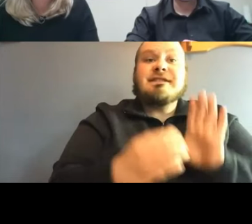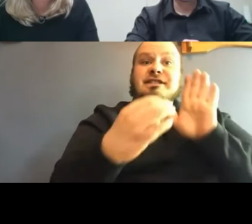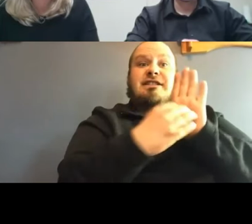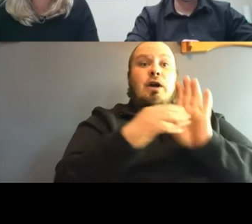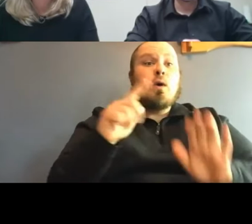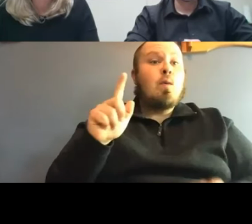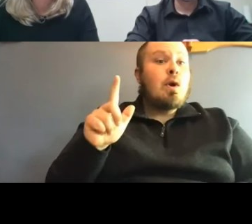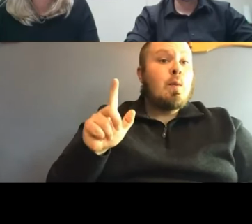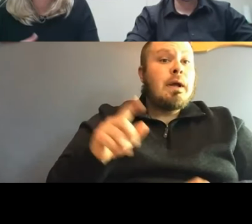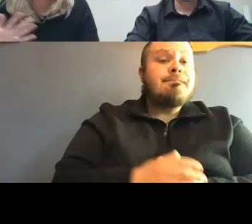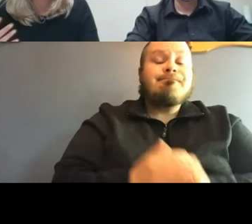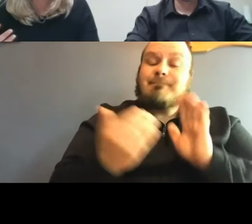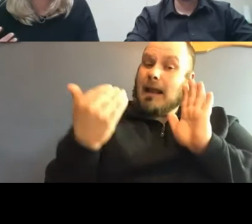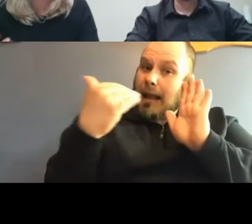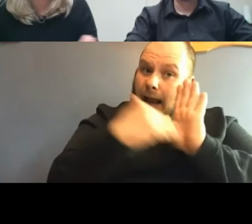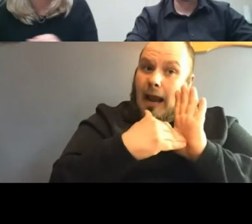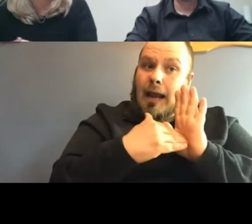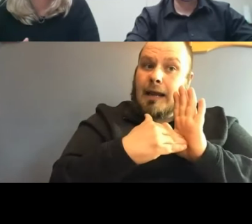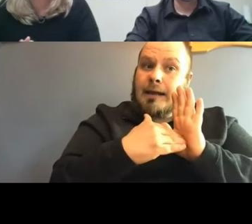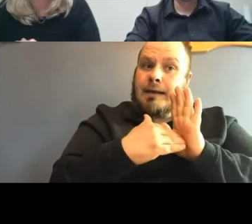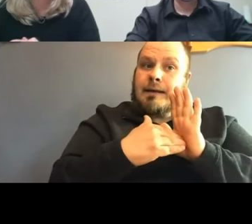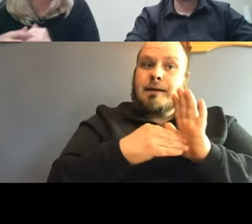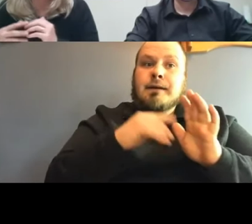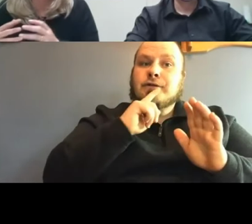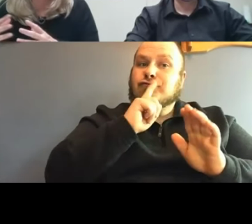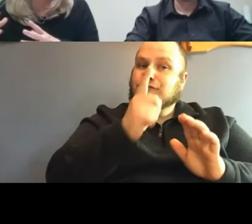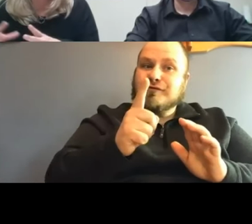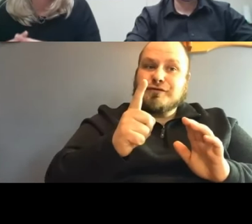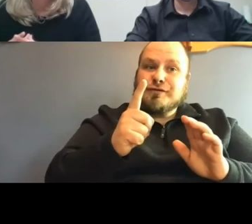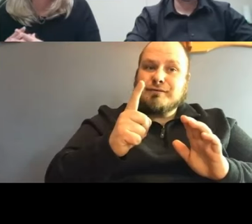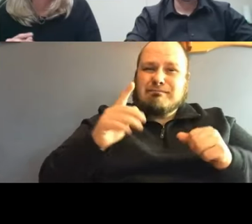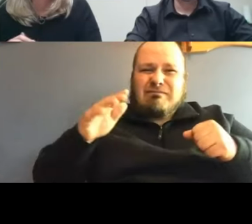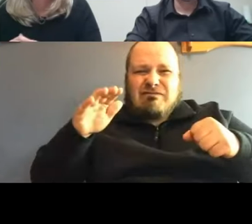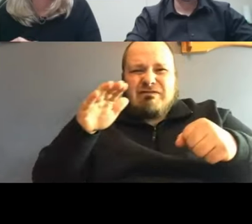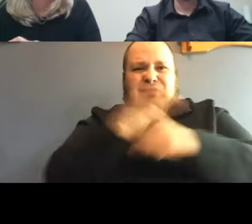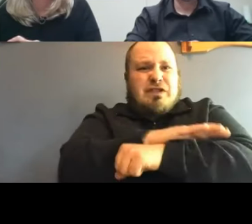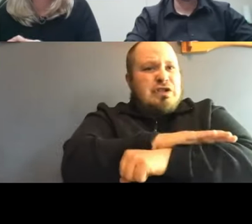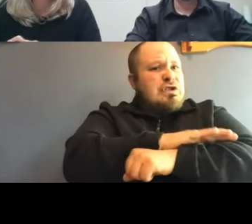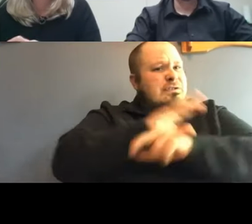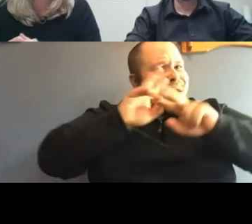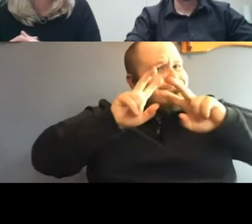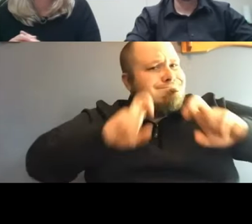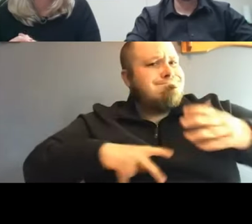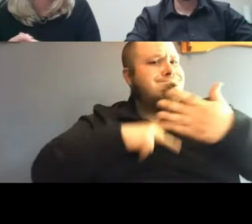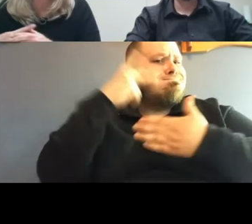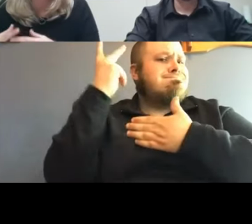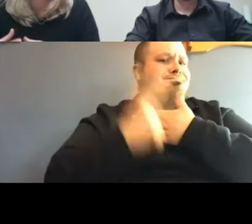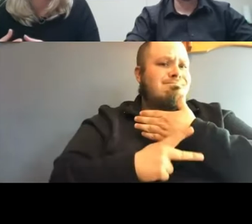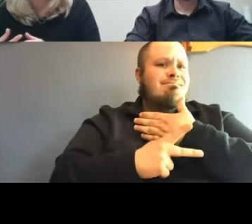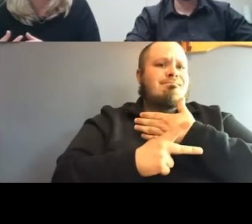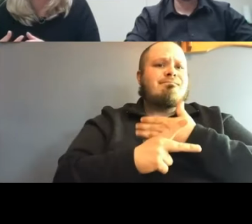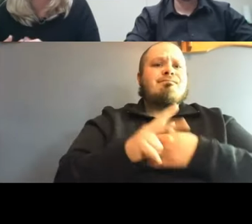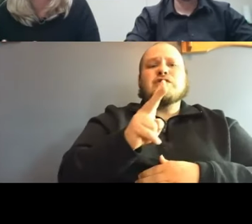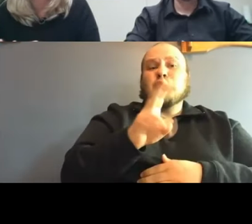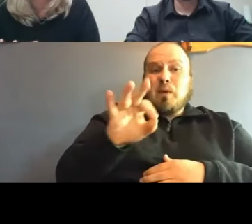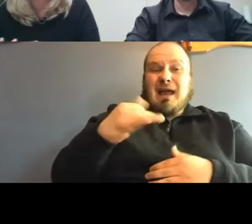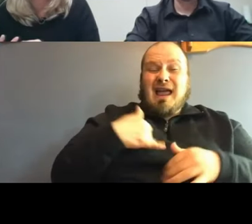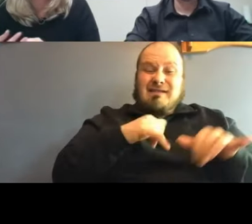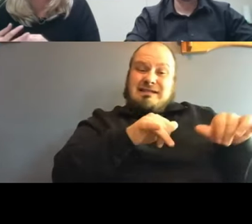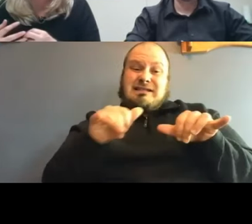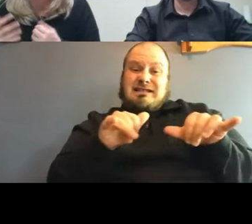21, again, it's a comprehensive program. It has the same 29 has the same services